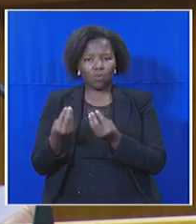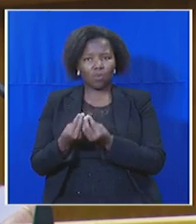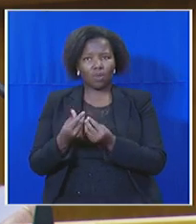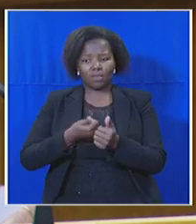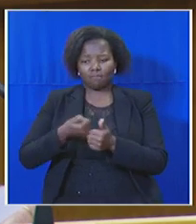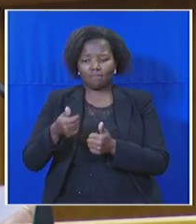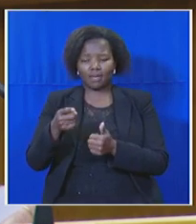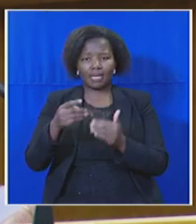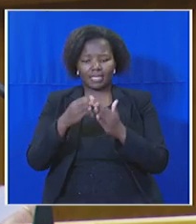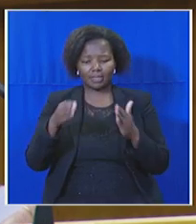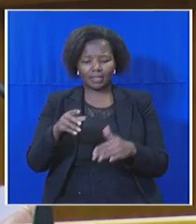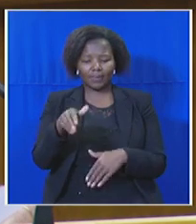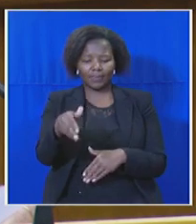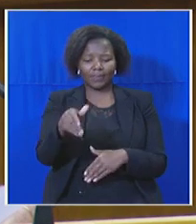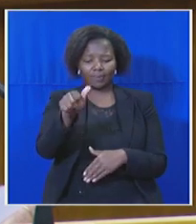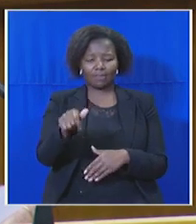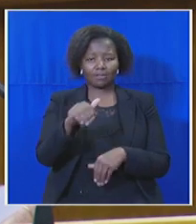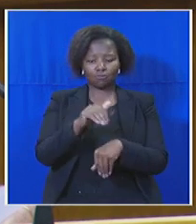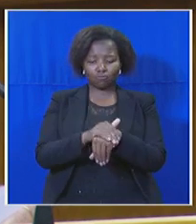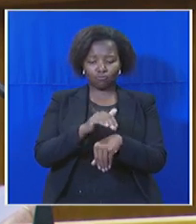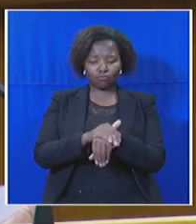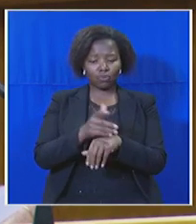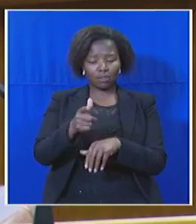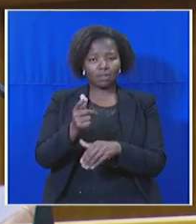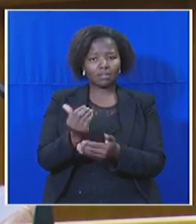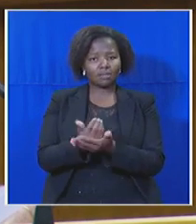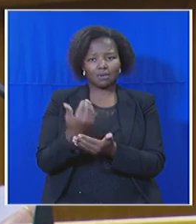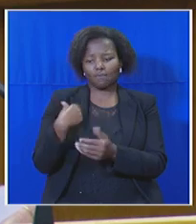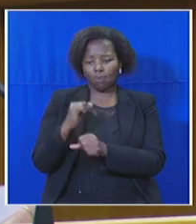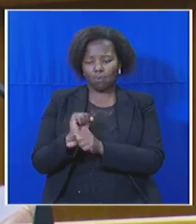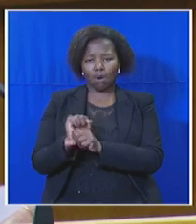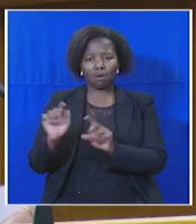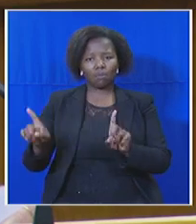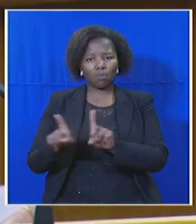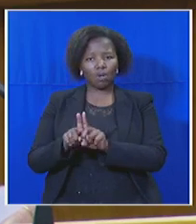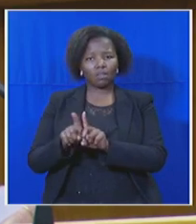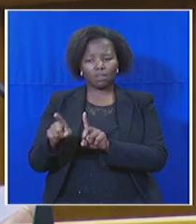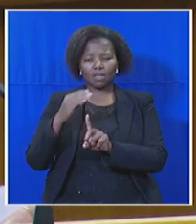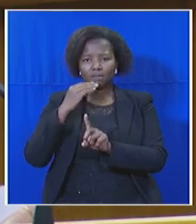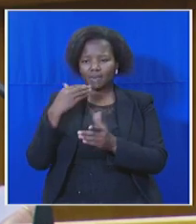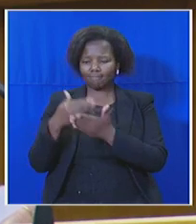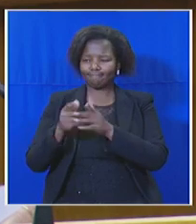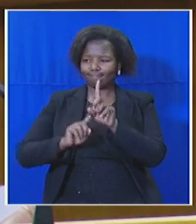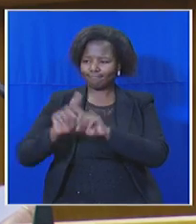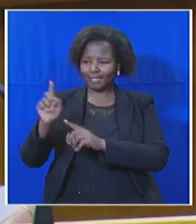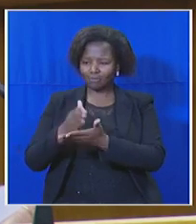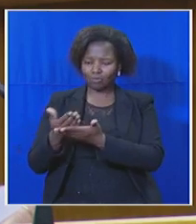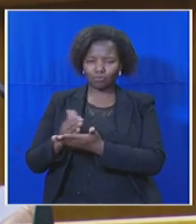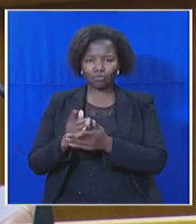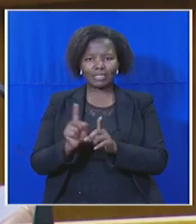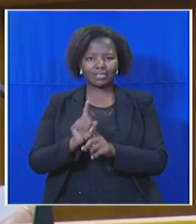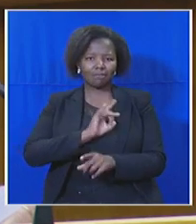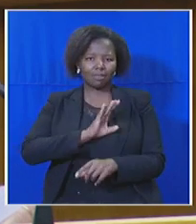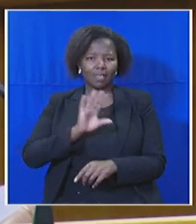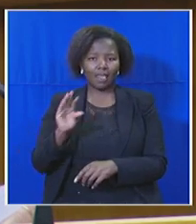empty desk, of the loss of a friend who may have saved their lives on duty, with whom they shared their successes and their fears. Think, too,